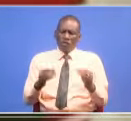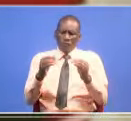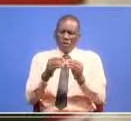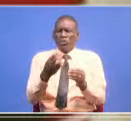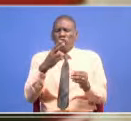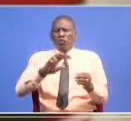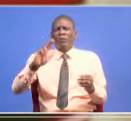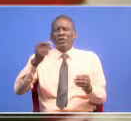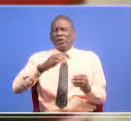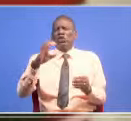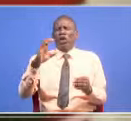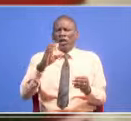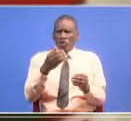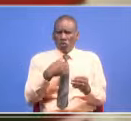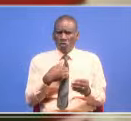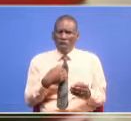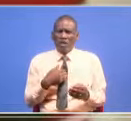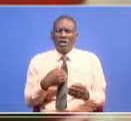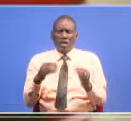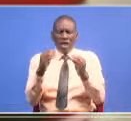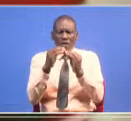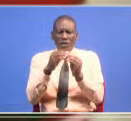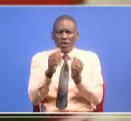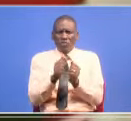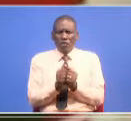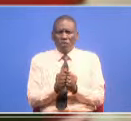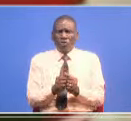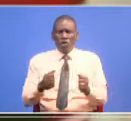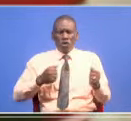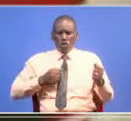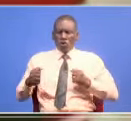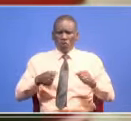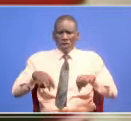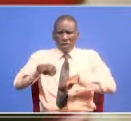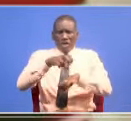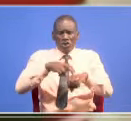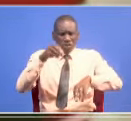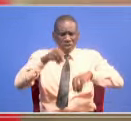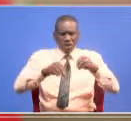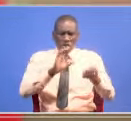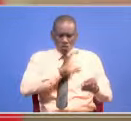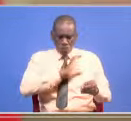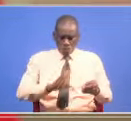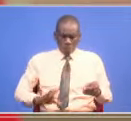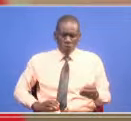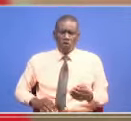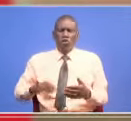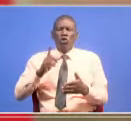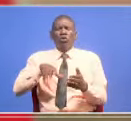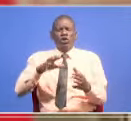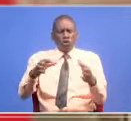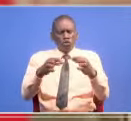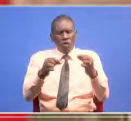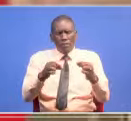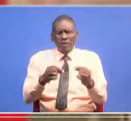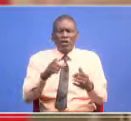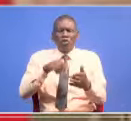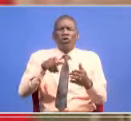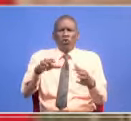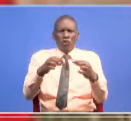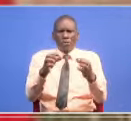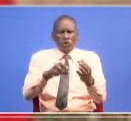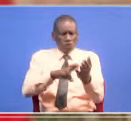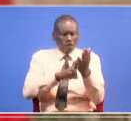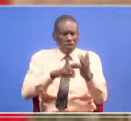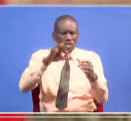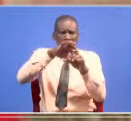candidates. You've had a meeting with the Rwanda's National Election Commission. What is your message to the registered